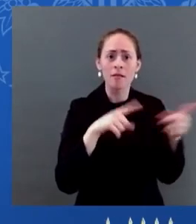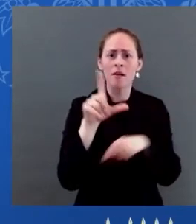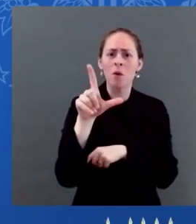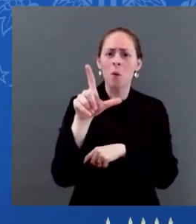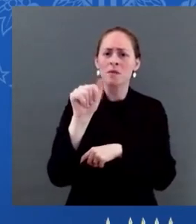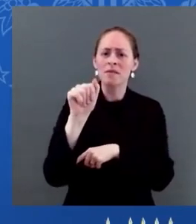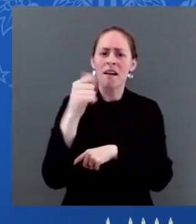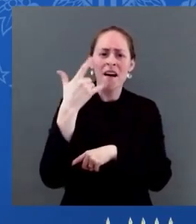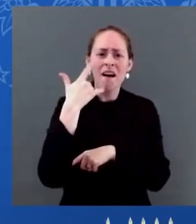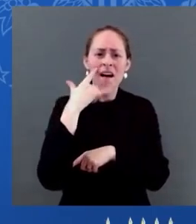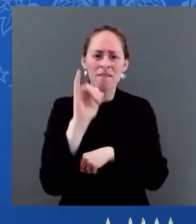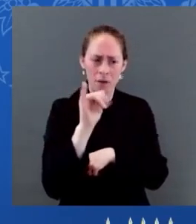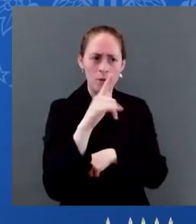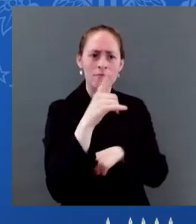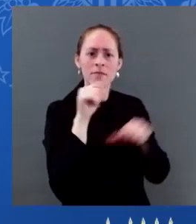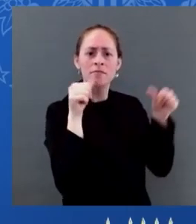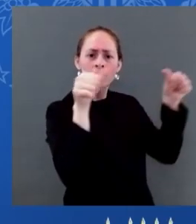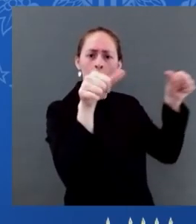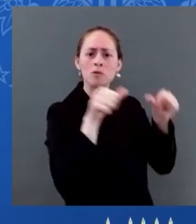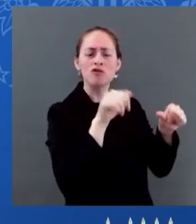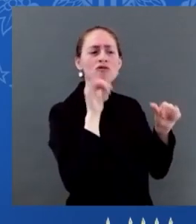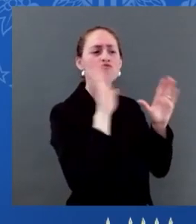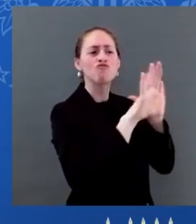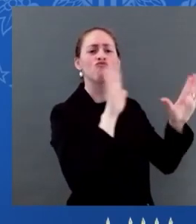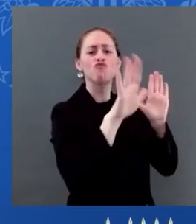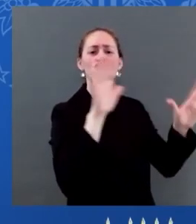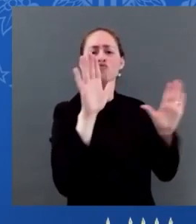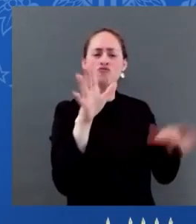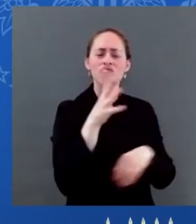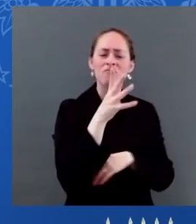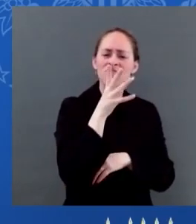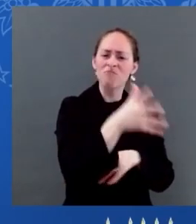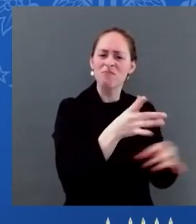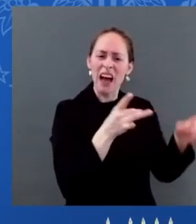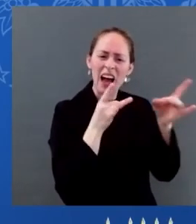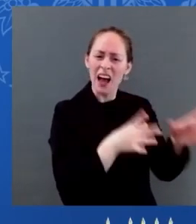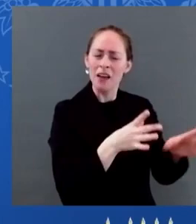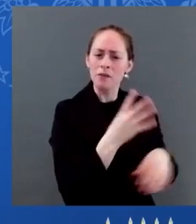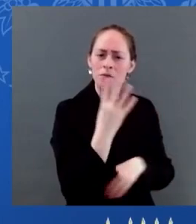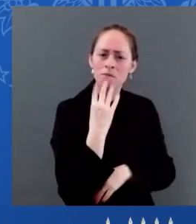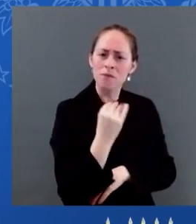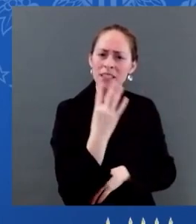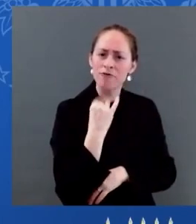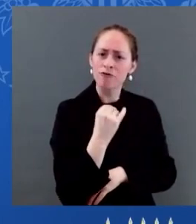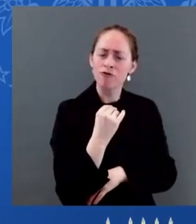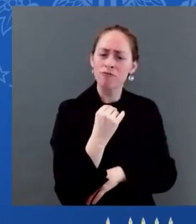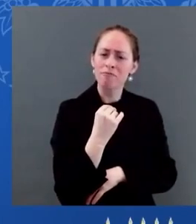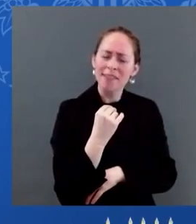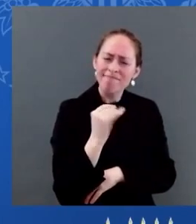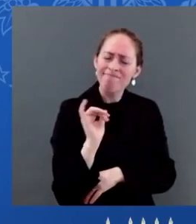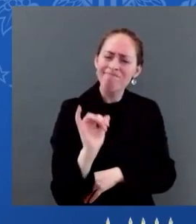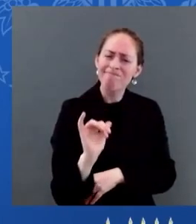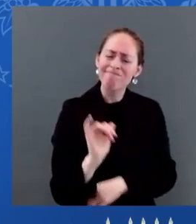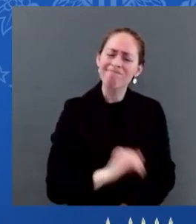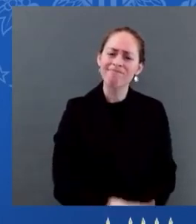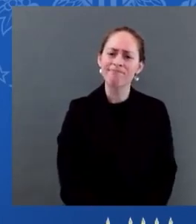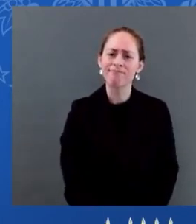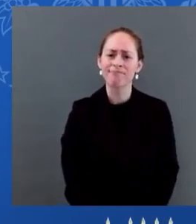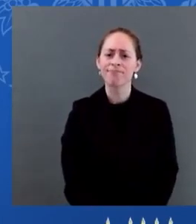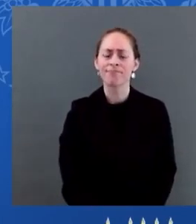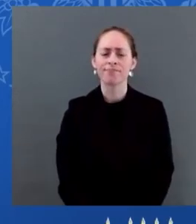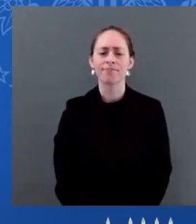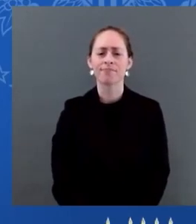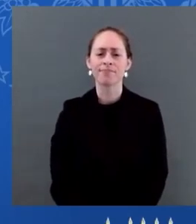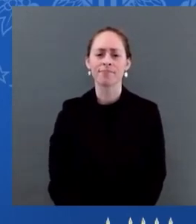hate here at home and around the world. In that effort, there is nobody more qualified than Professor Deborah